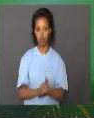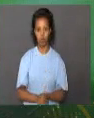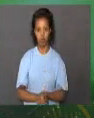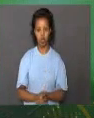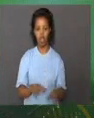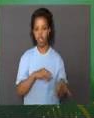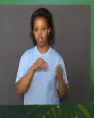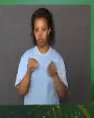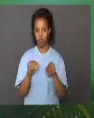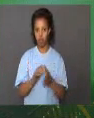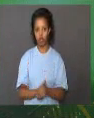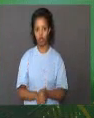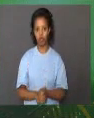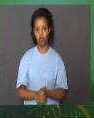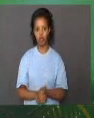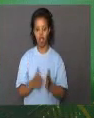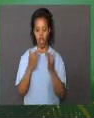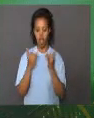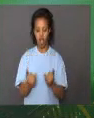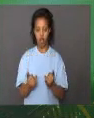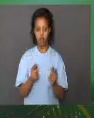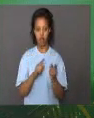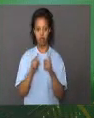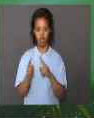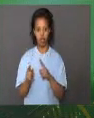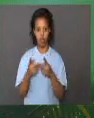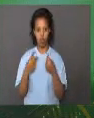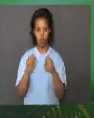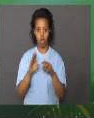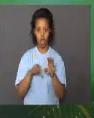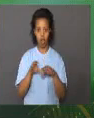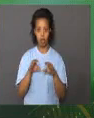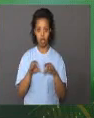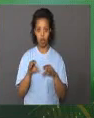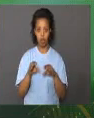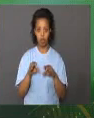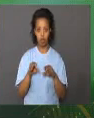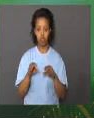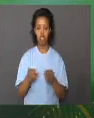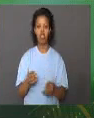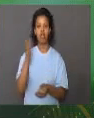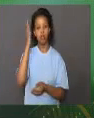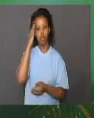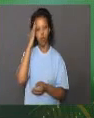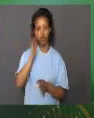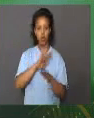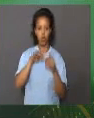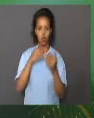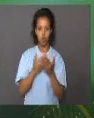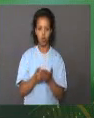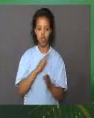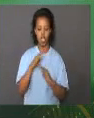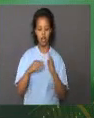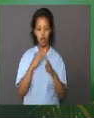Students, make a list of as many biological tools as you can think